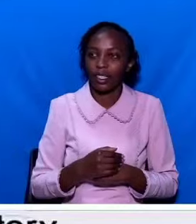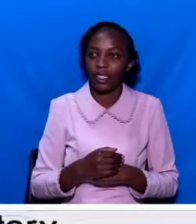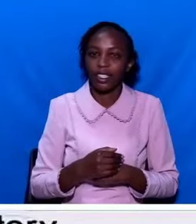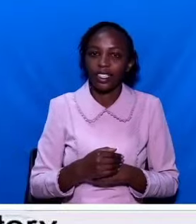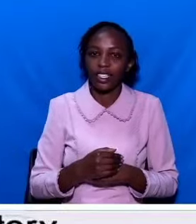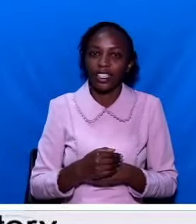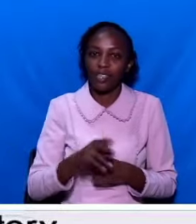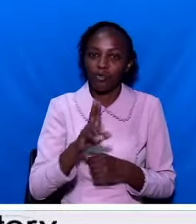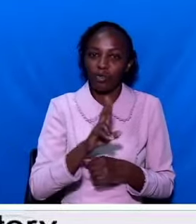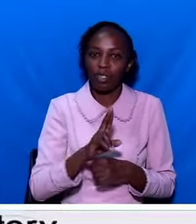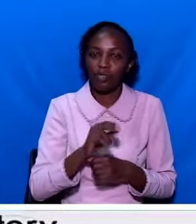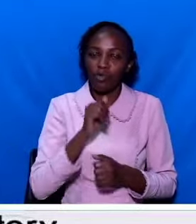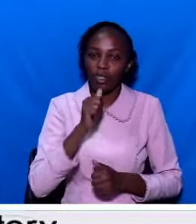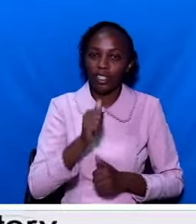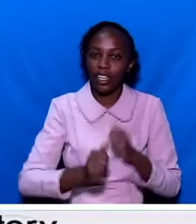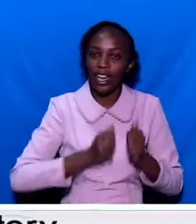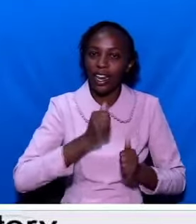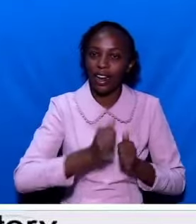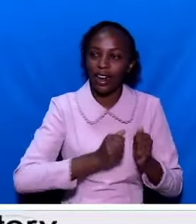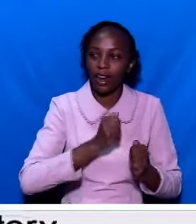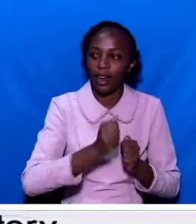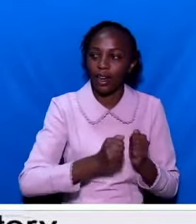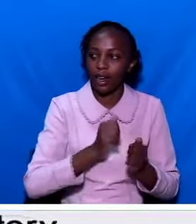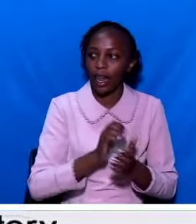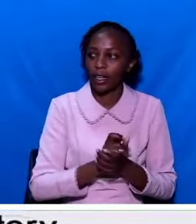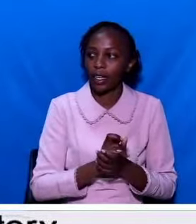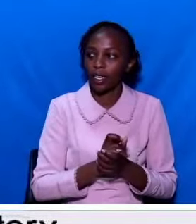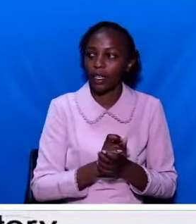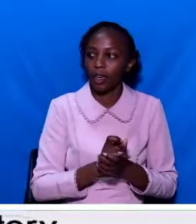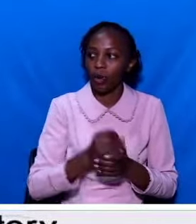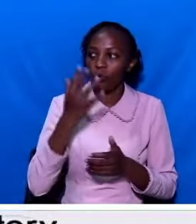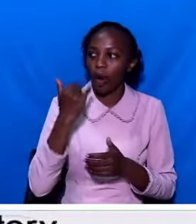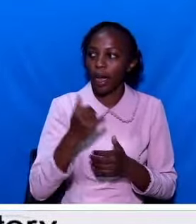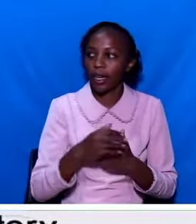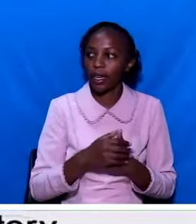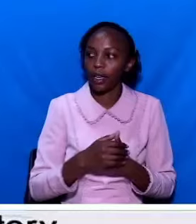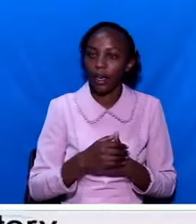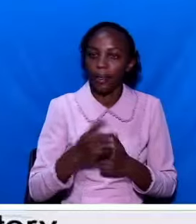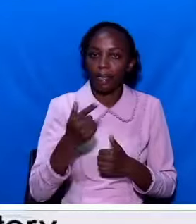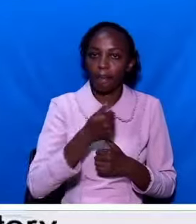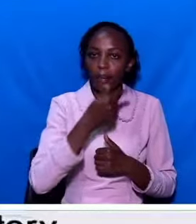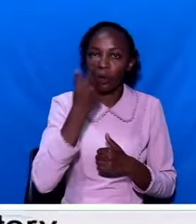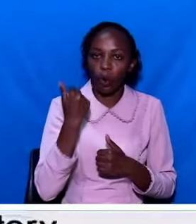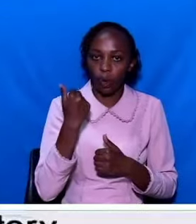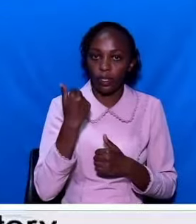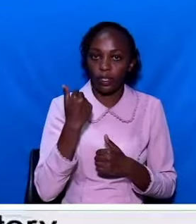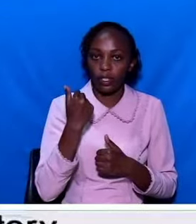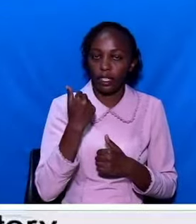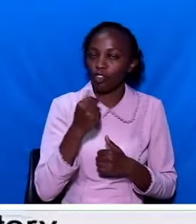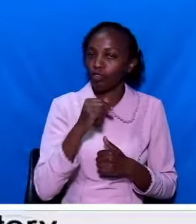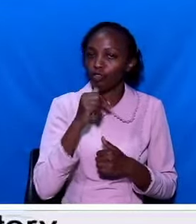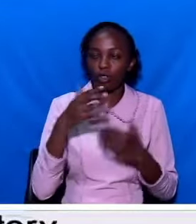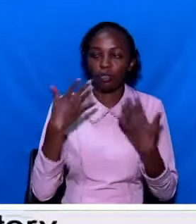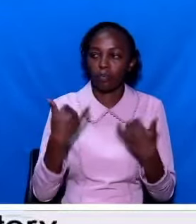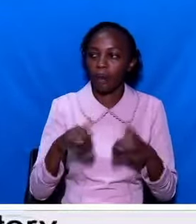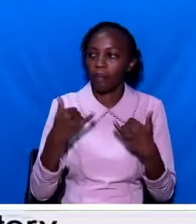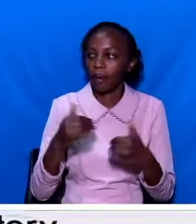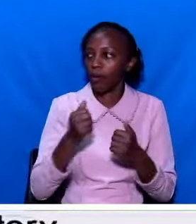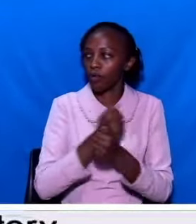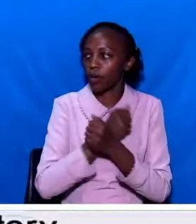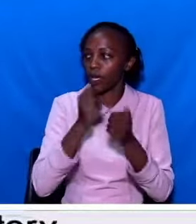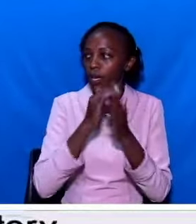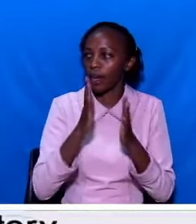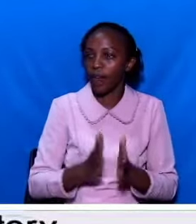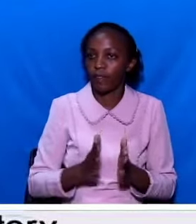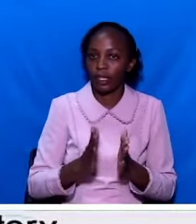anointing. Hallelujah. Why? Because you don't joke with lovers.